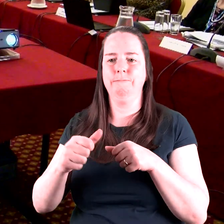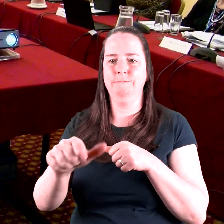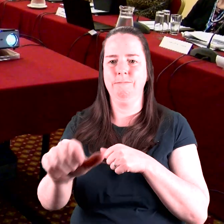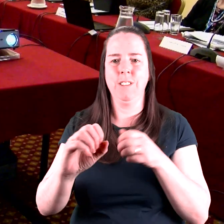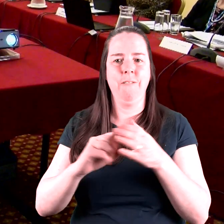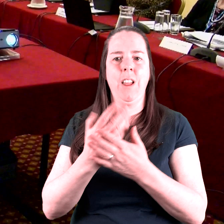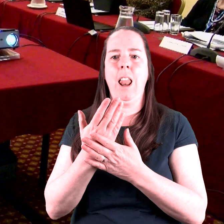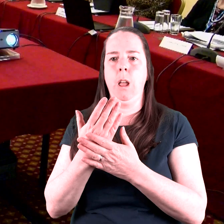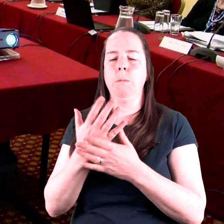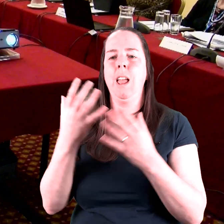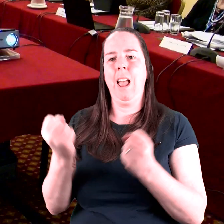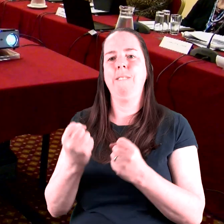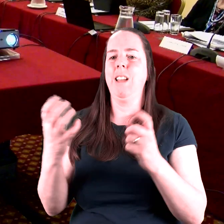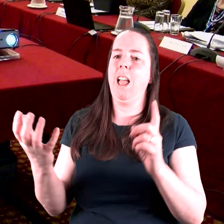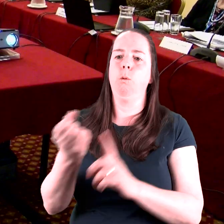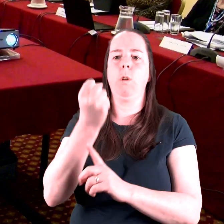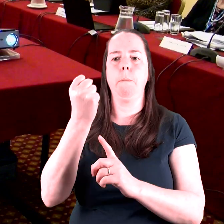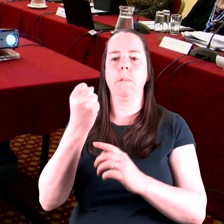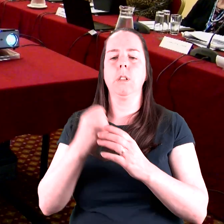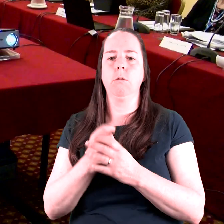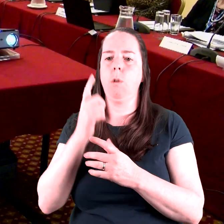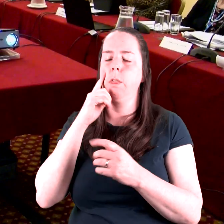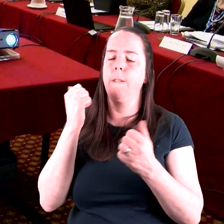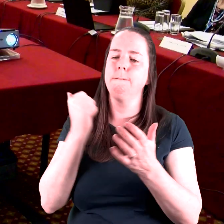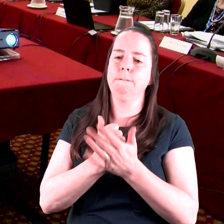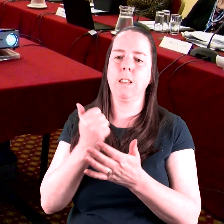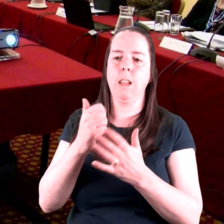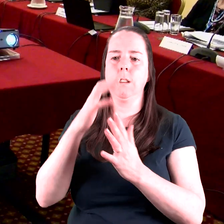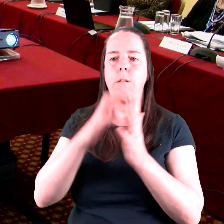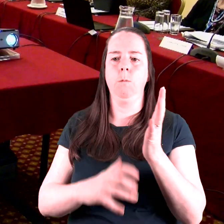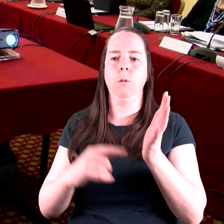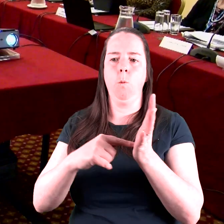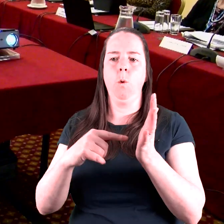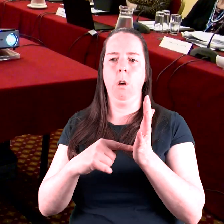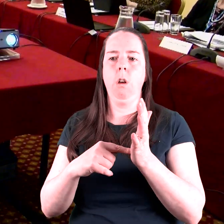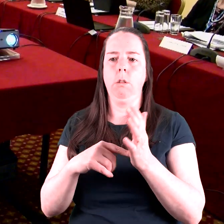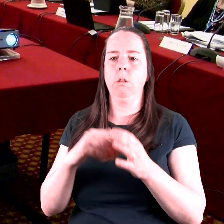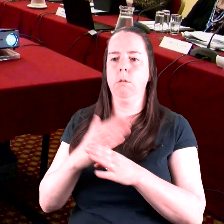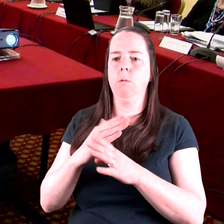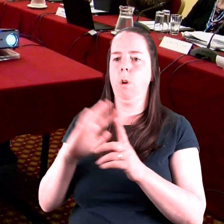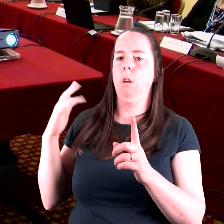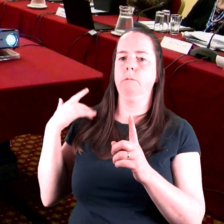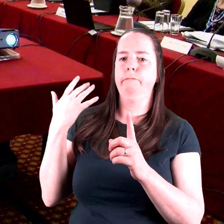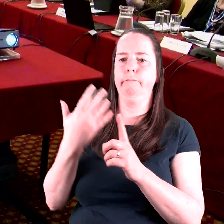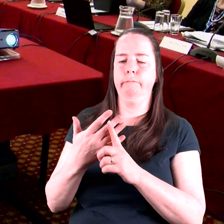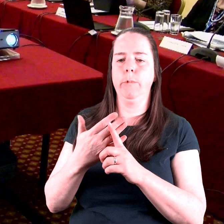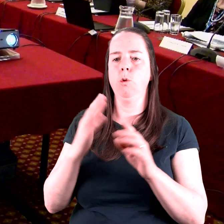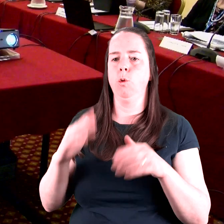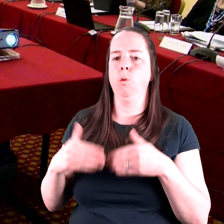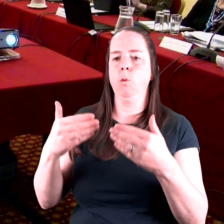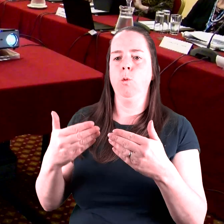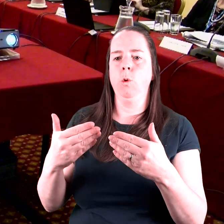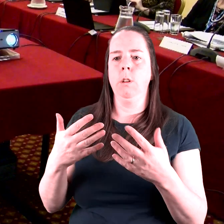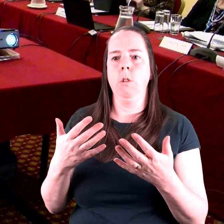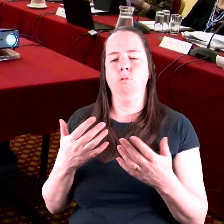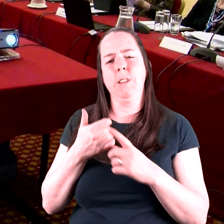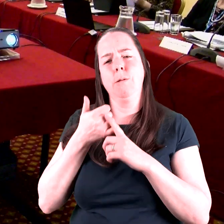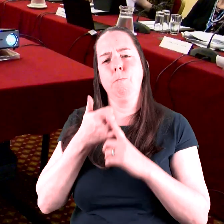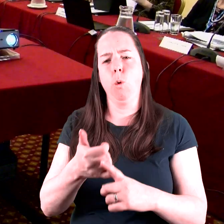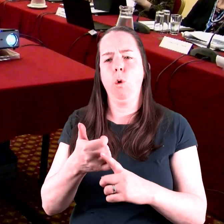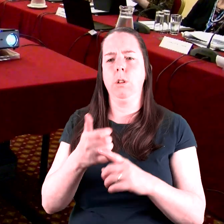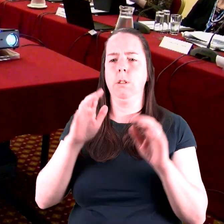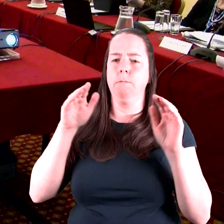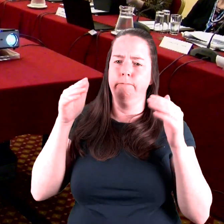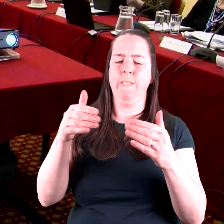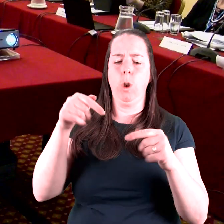of actions that will have measurable outcomes. So I think it's absolutely fantastic piece of work to get to this stage. Really